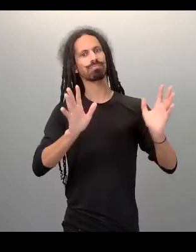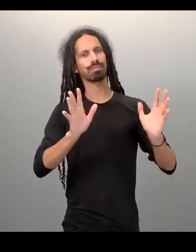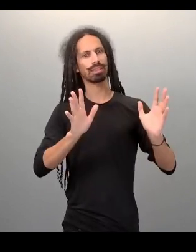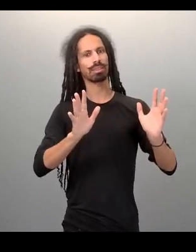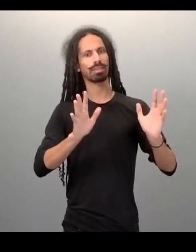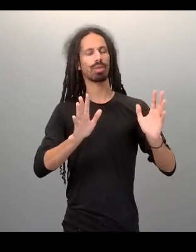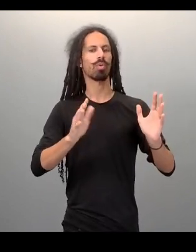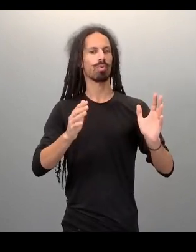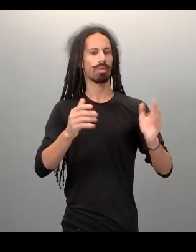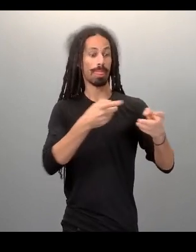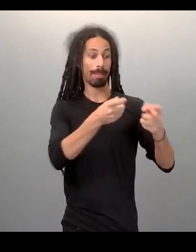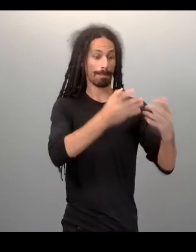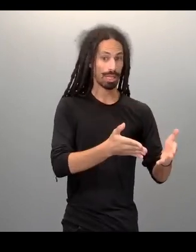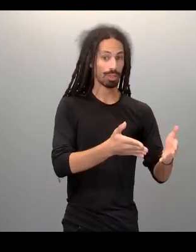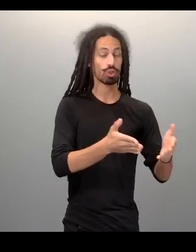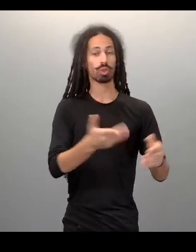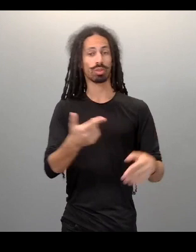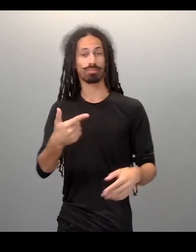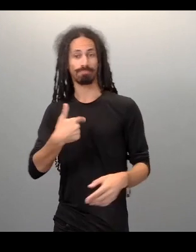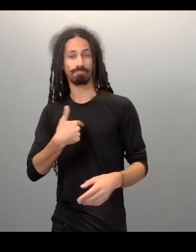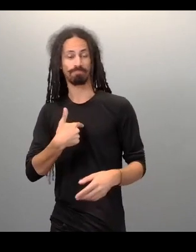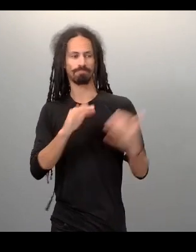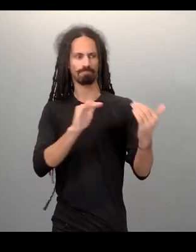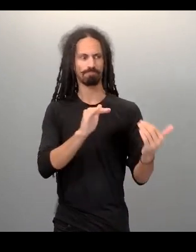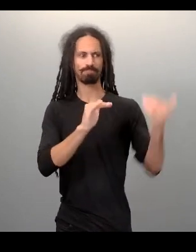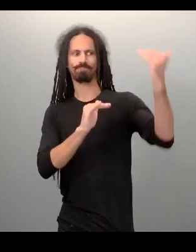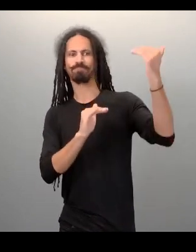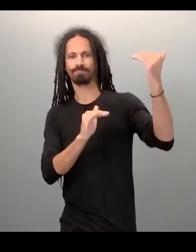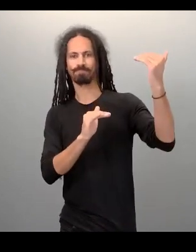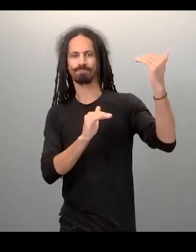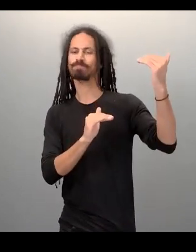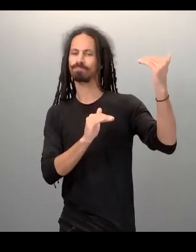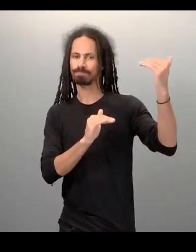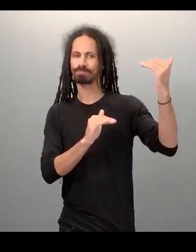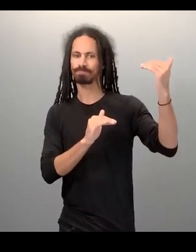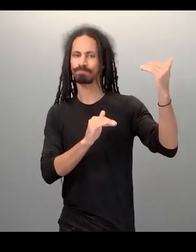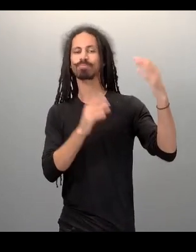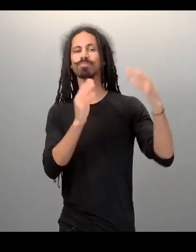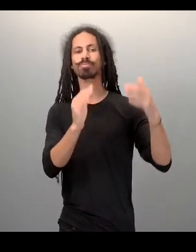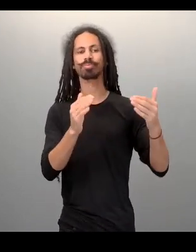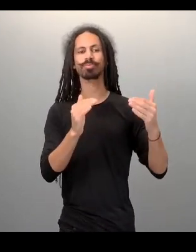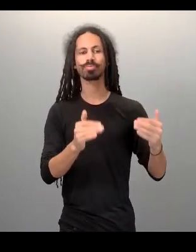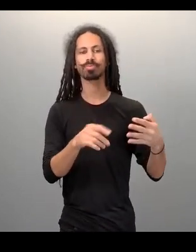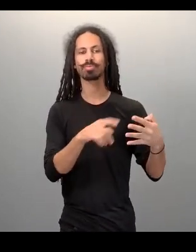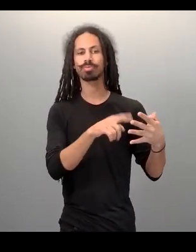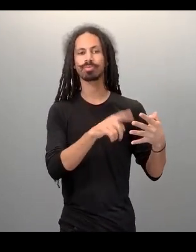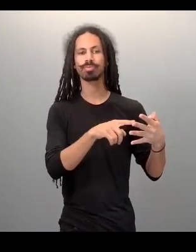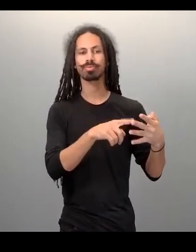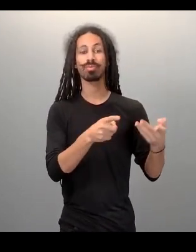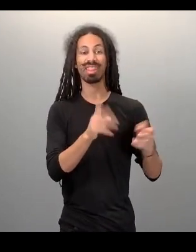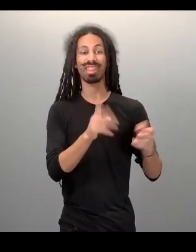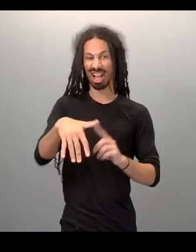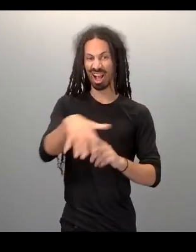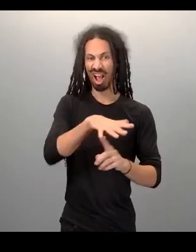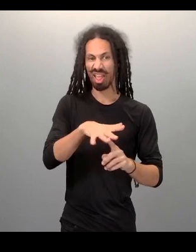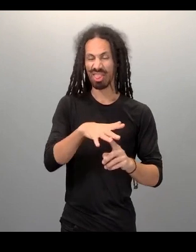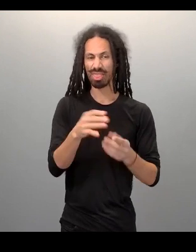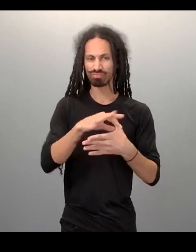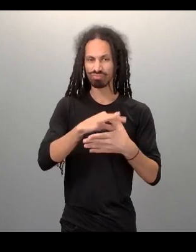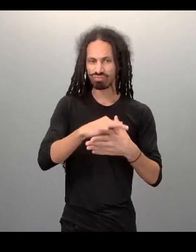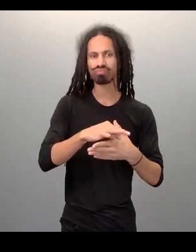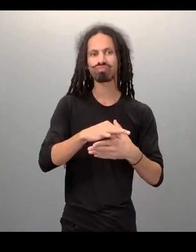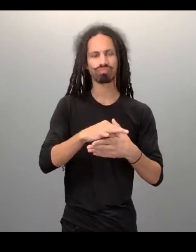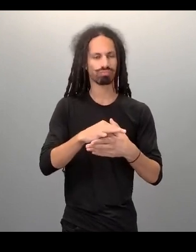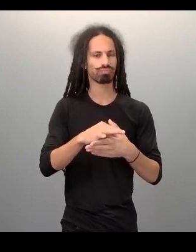power between you and the co-op manager. The context is career related. The purpose is